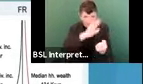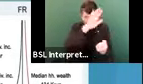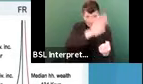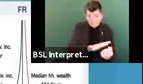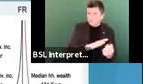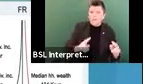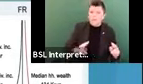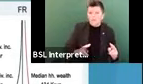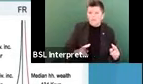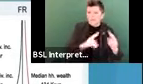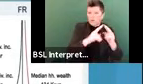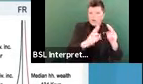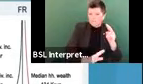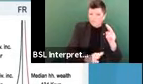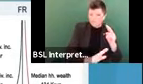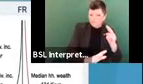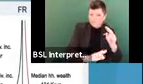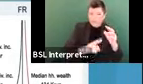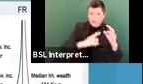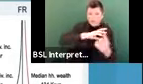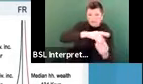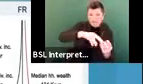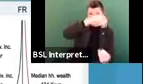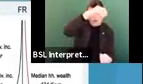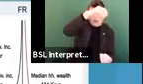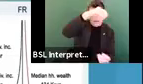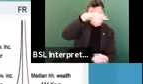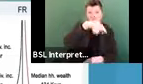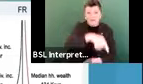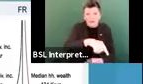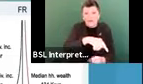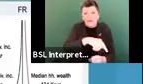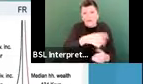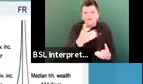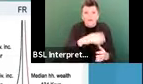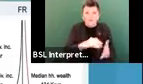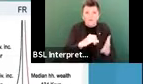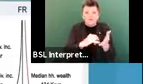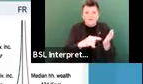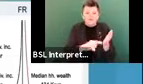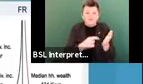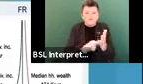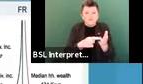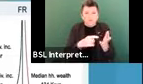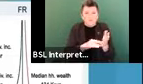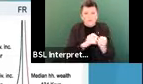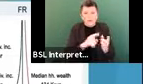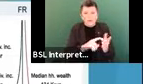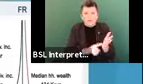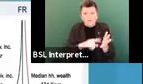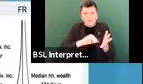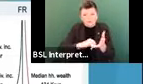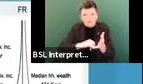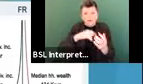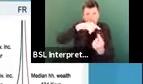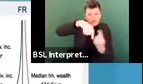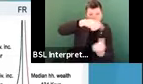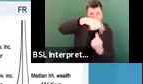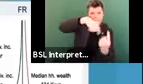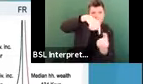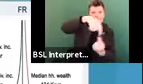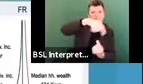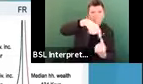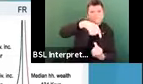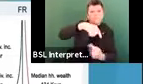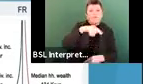pyramid, but a strobiloid, from strobilos spinning tap, if you want. This spinning